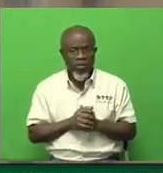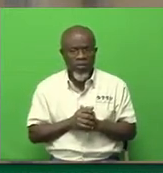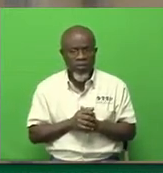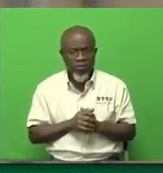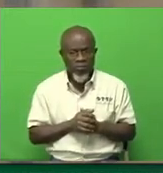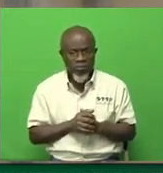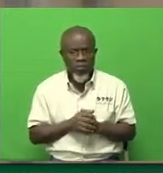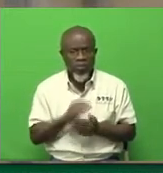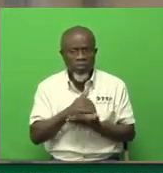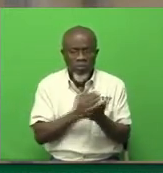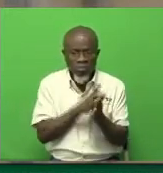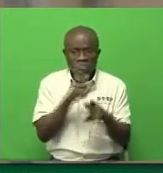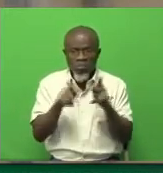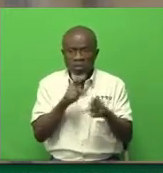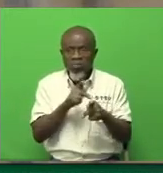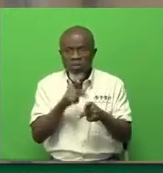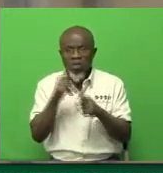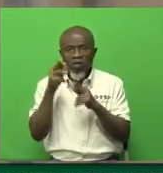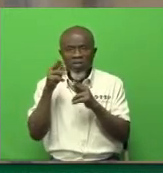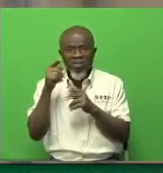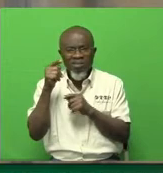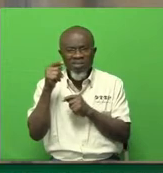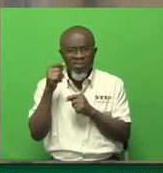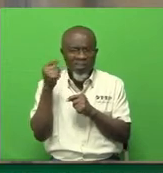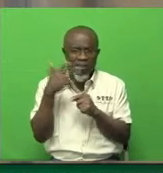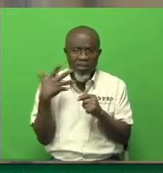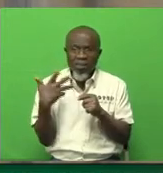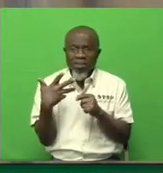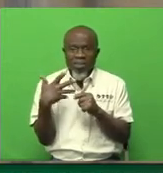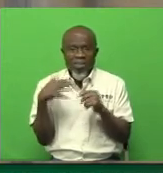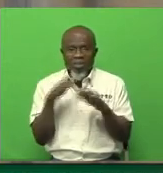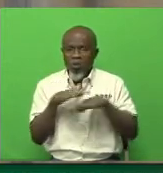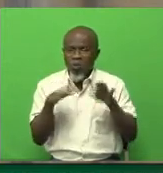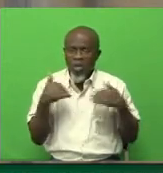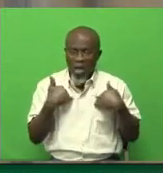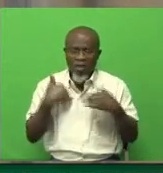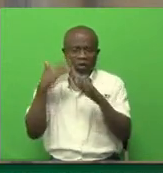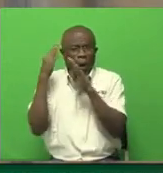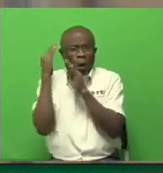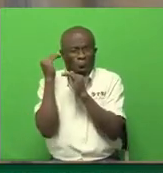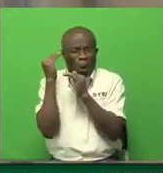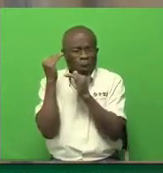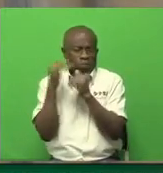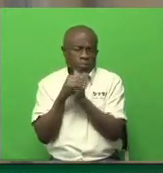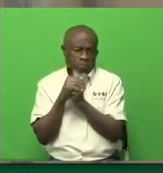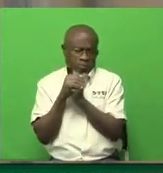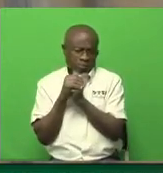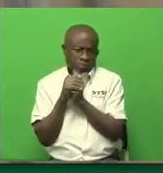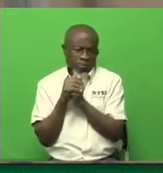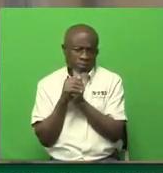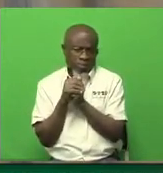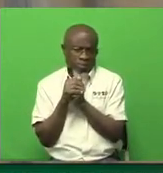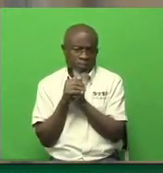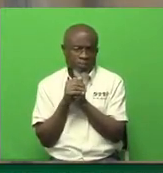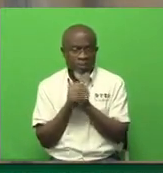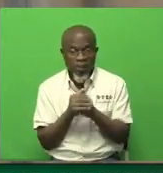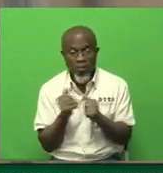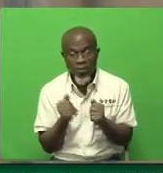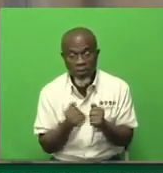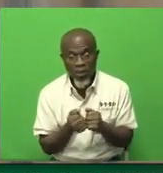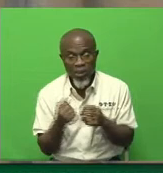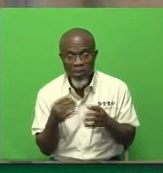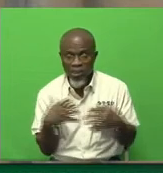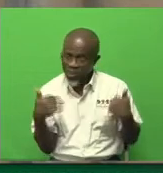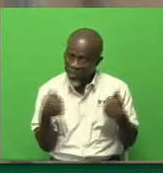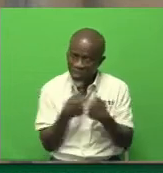some people feel very hopeless coming out of covid-19 the challenges that came with that and I want to